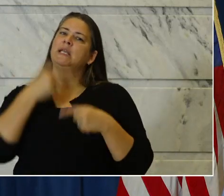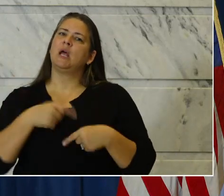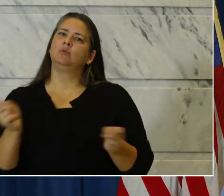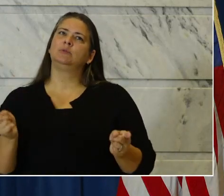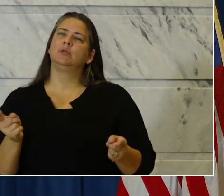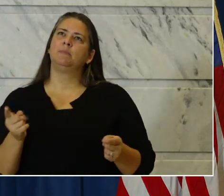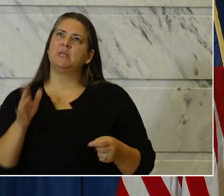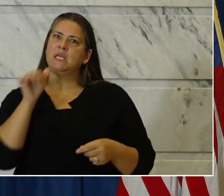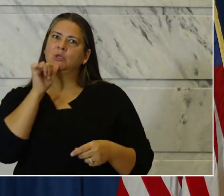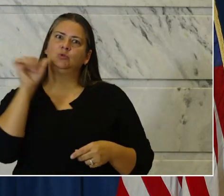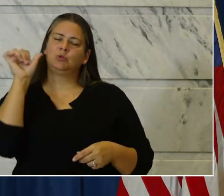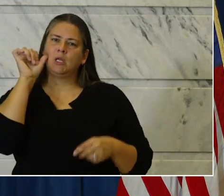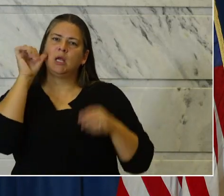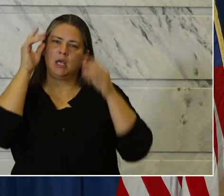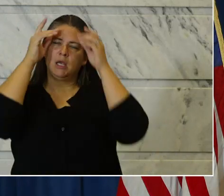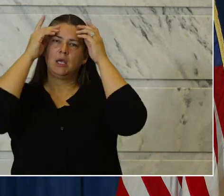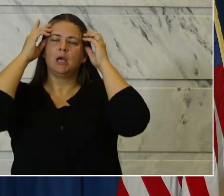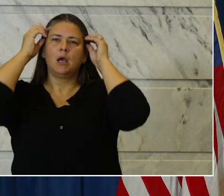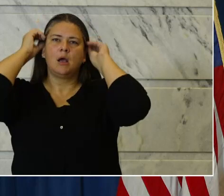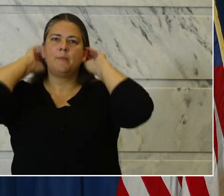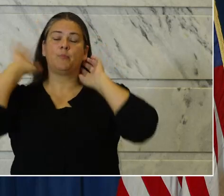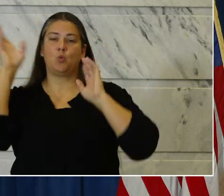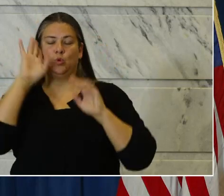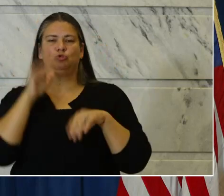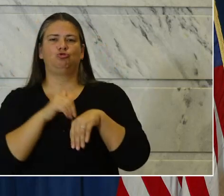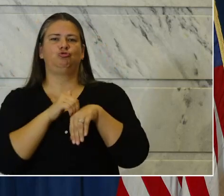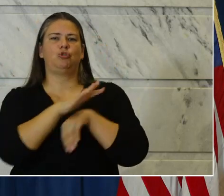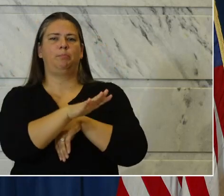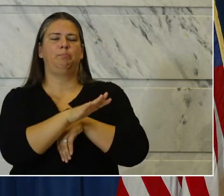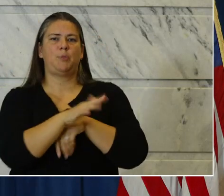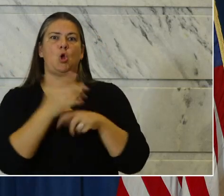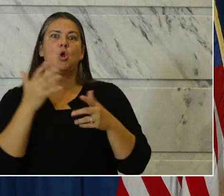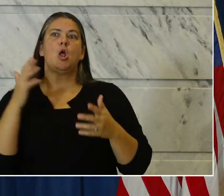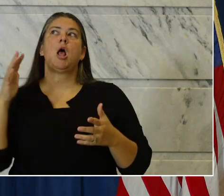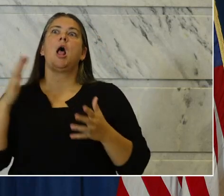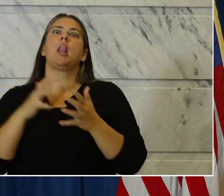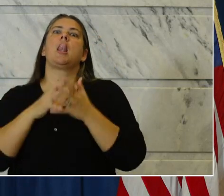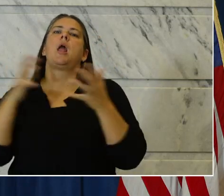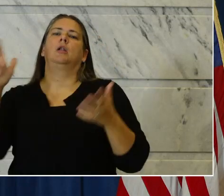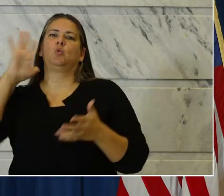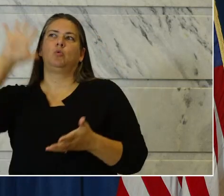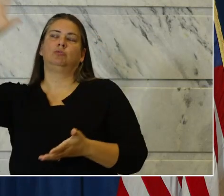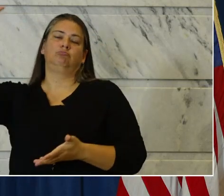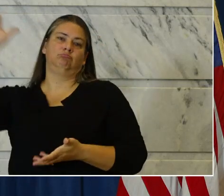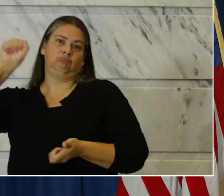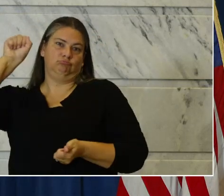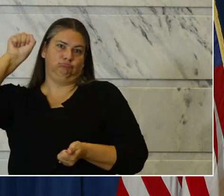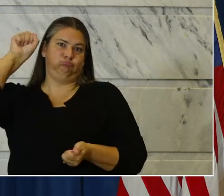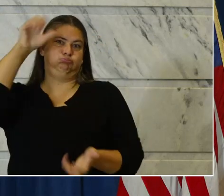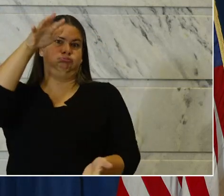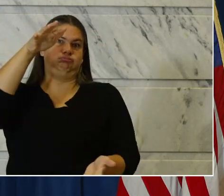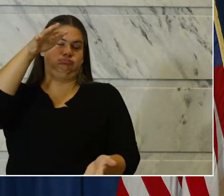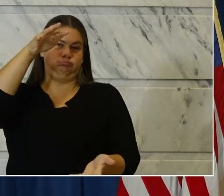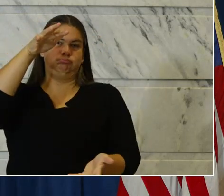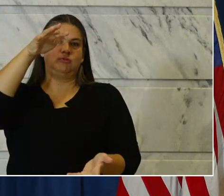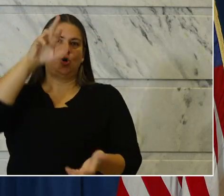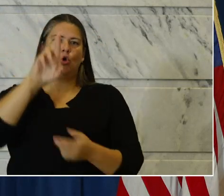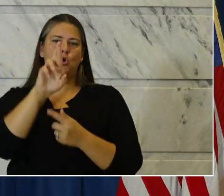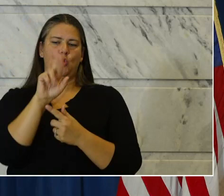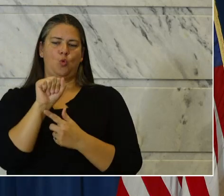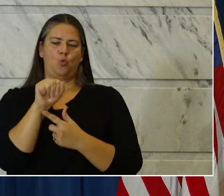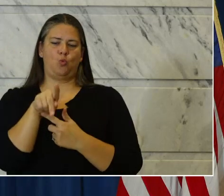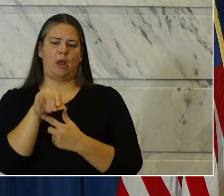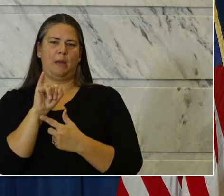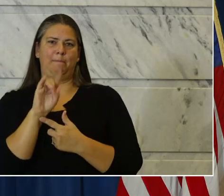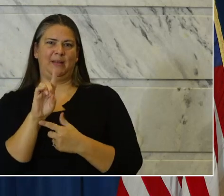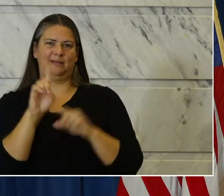think it was yesterday, that it's going to be shipping a very large number of Abbott rapid